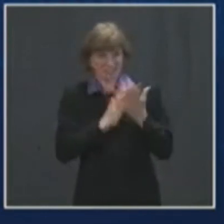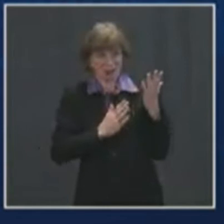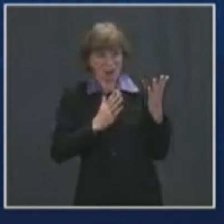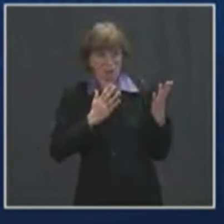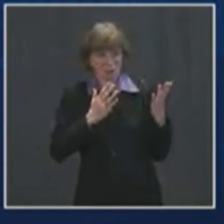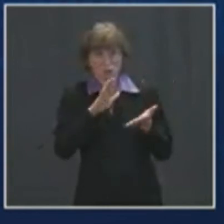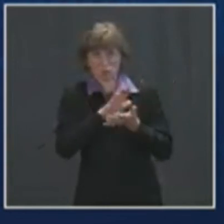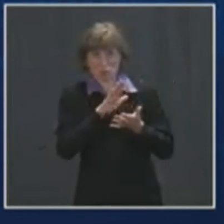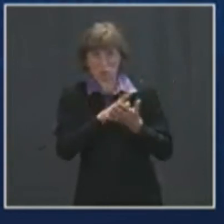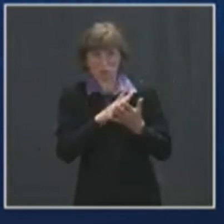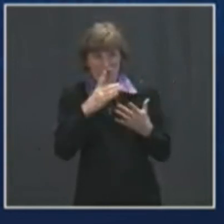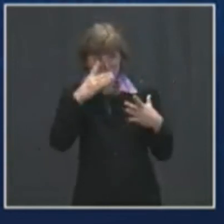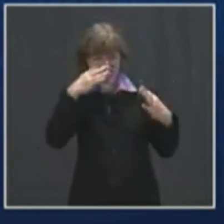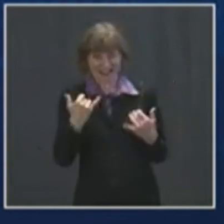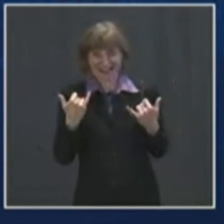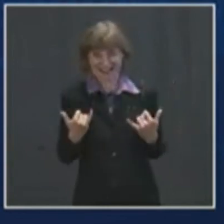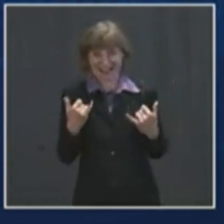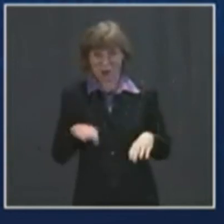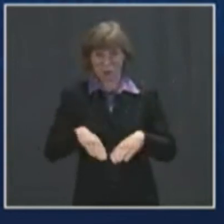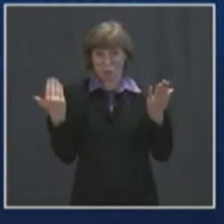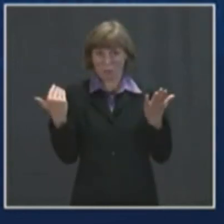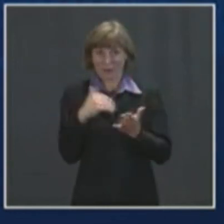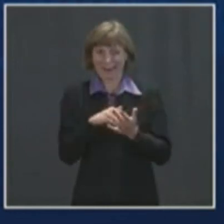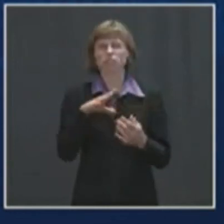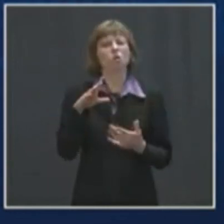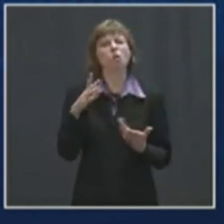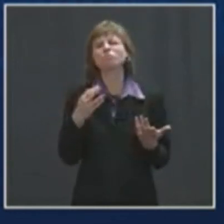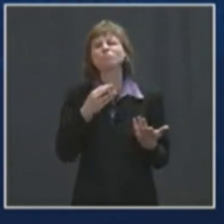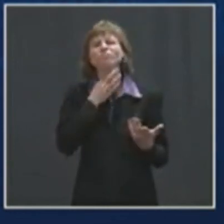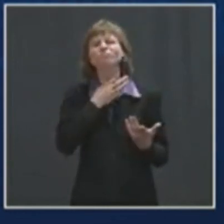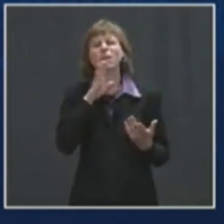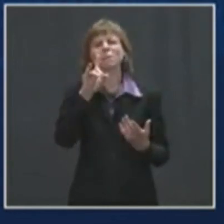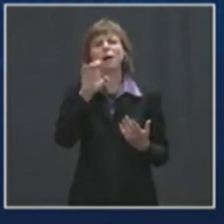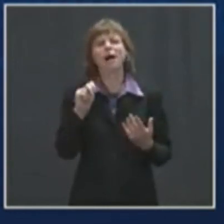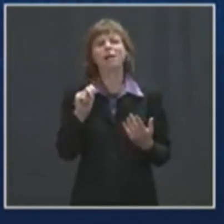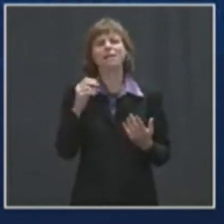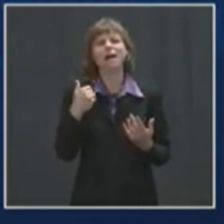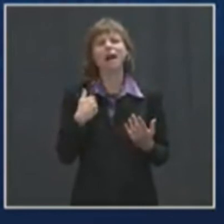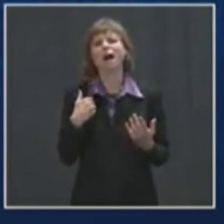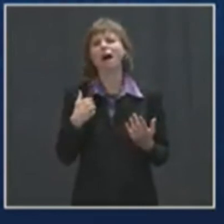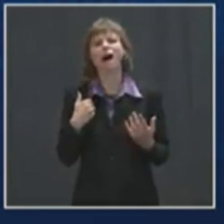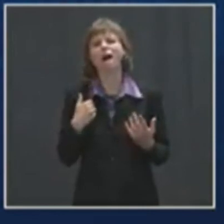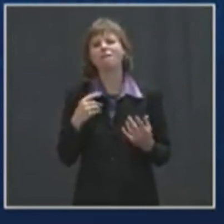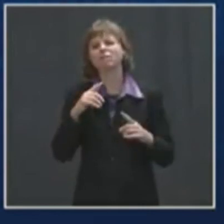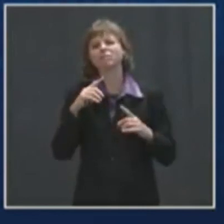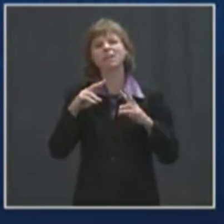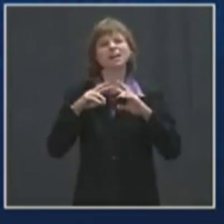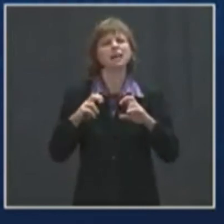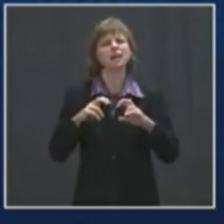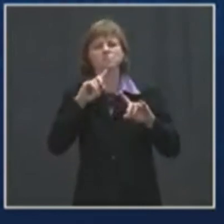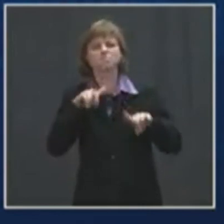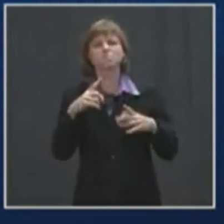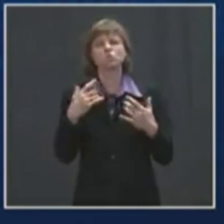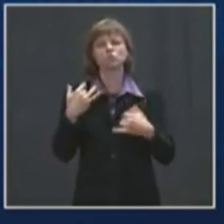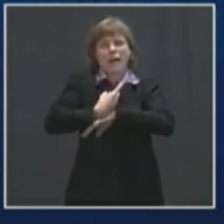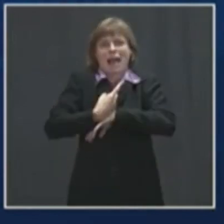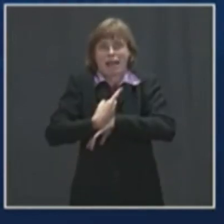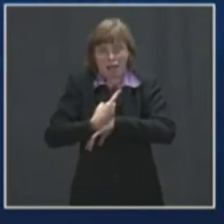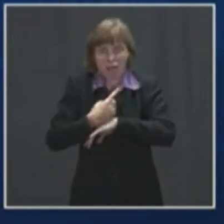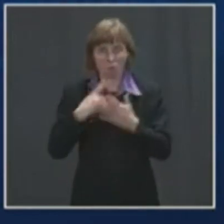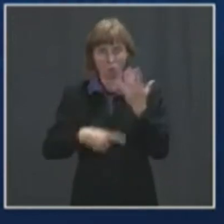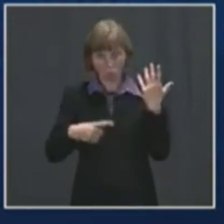administration have an assessment today about whether schools can reopen with or without teachers getting vaccinated? Well, first,